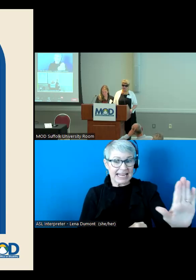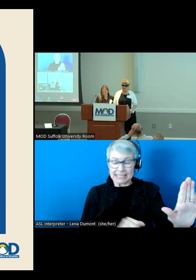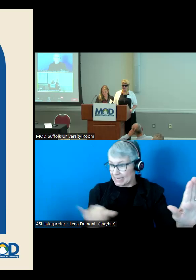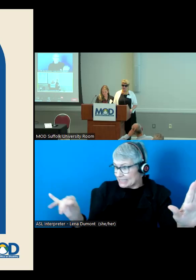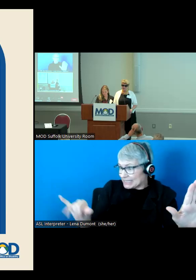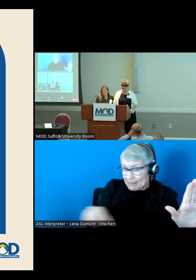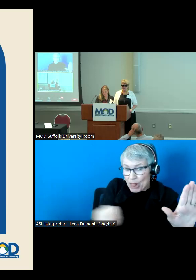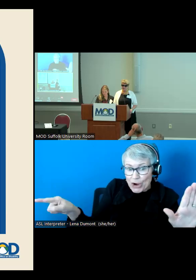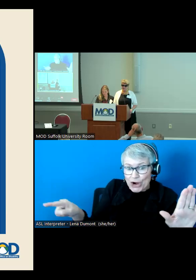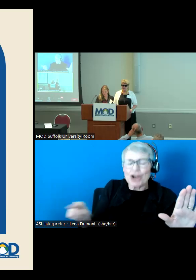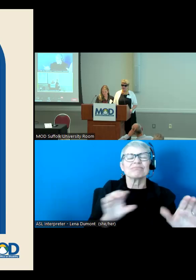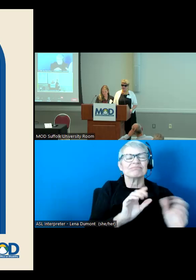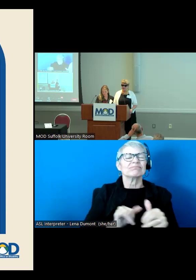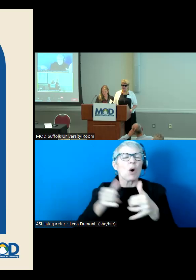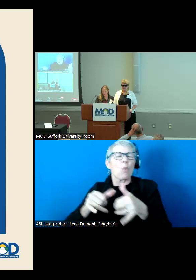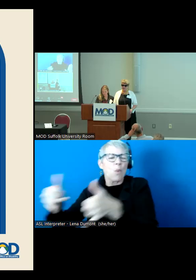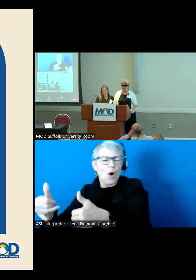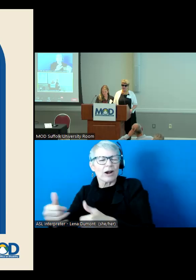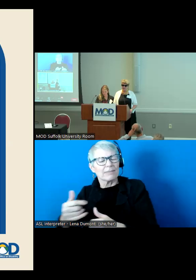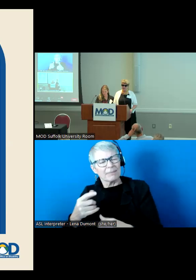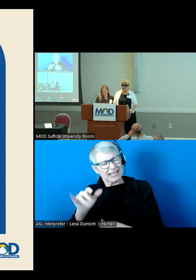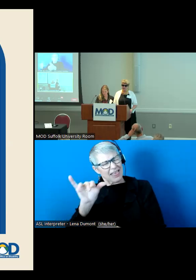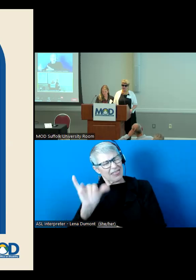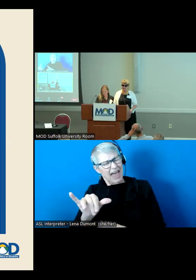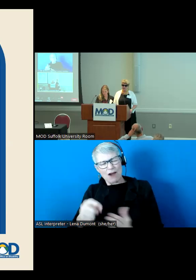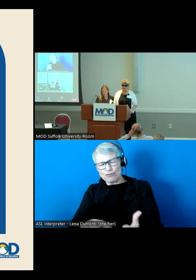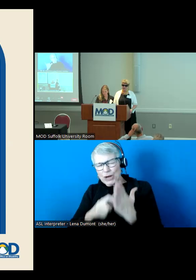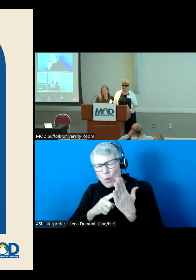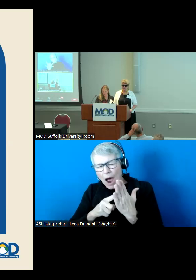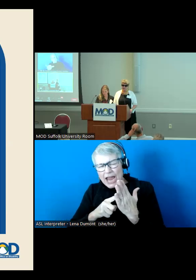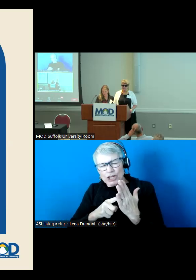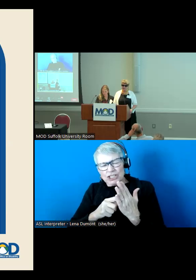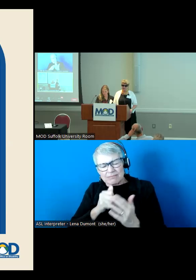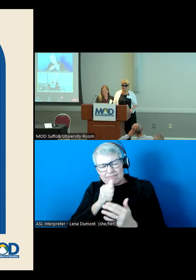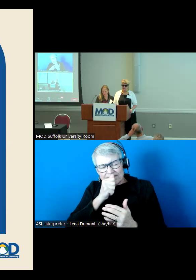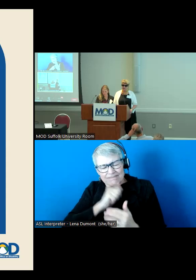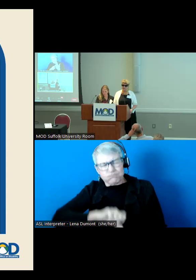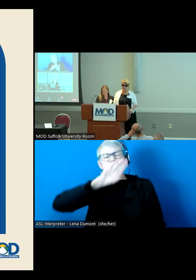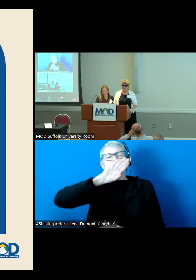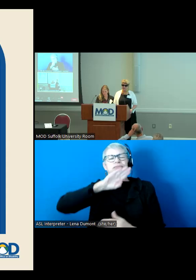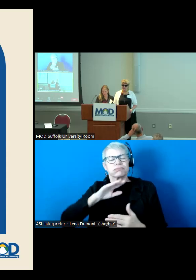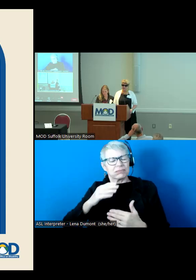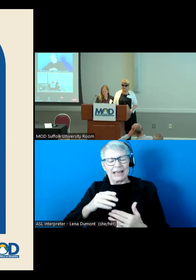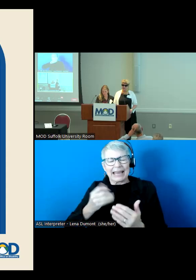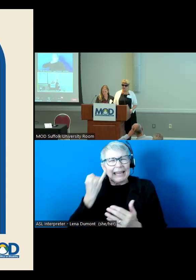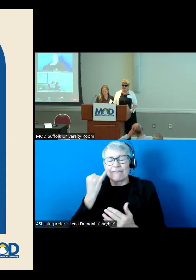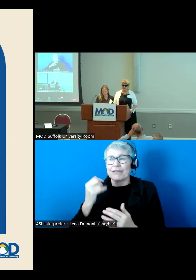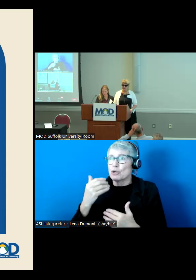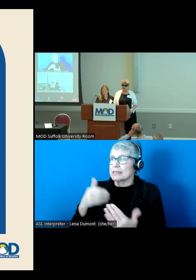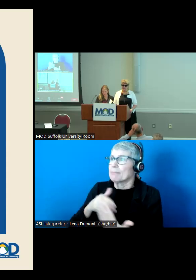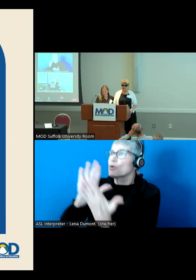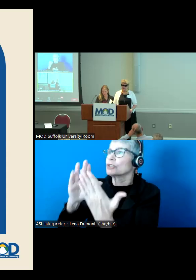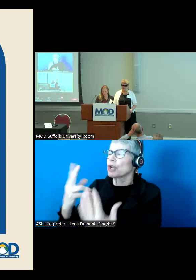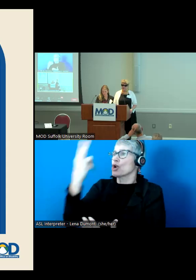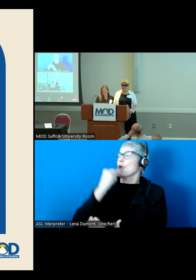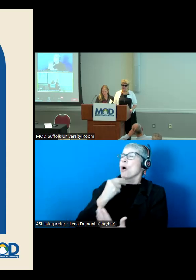the endurance that you need to be able to fight against something that you're being told no to from a municipality